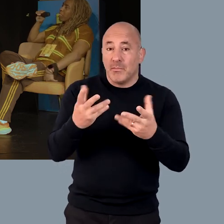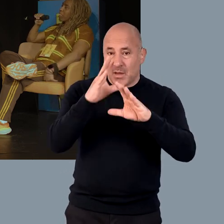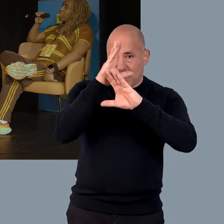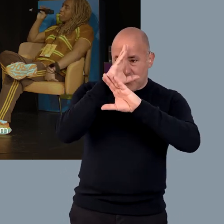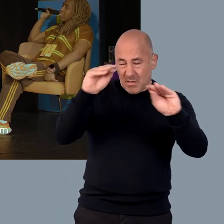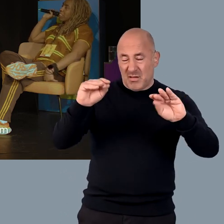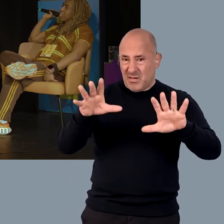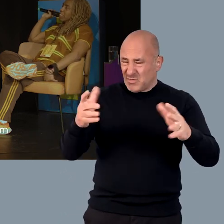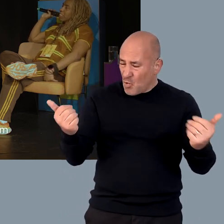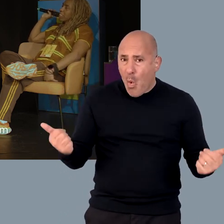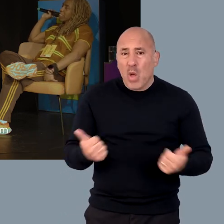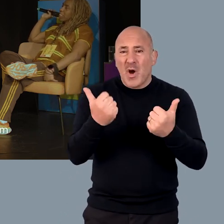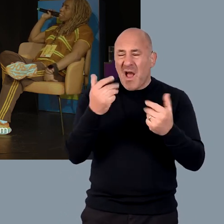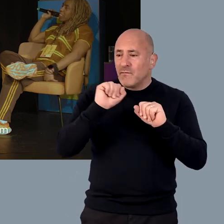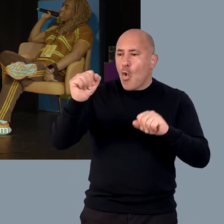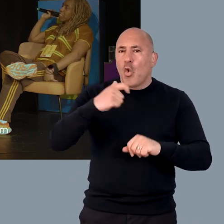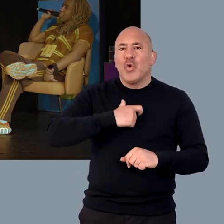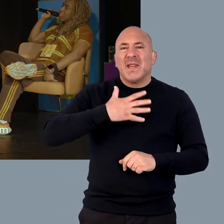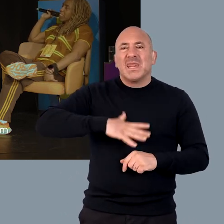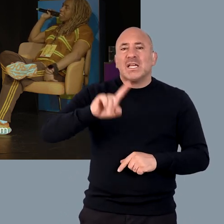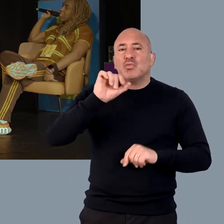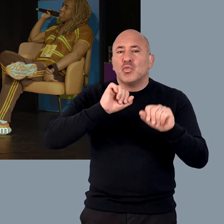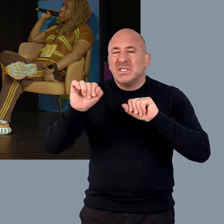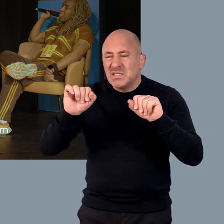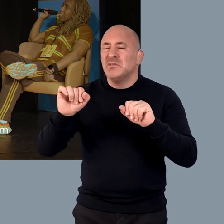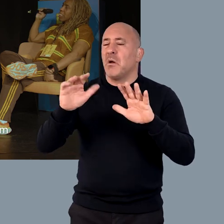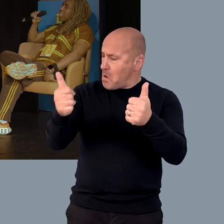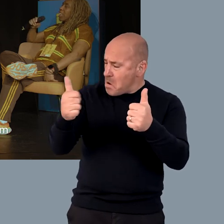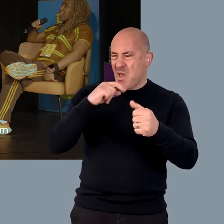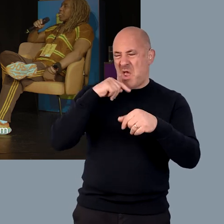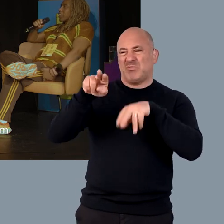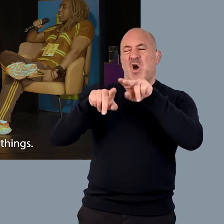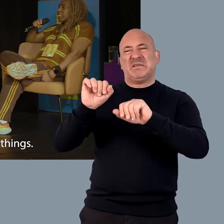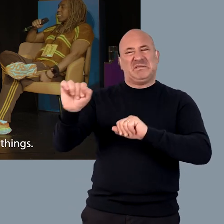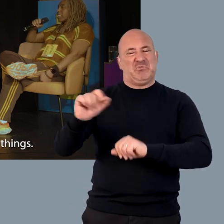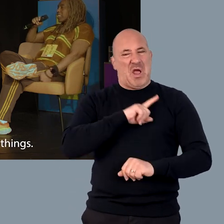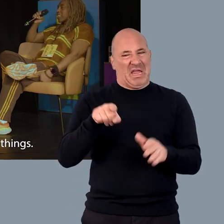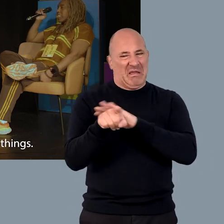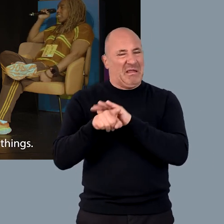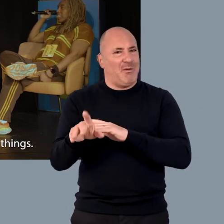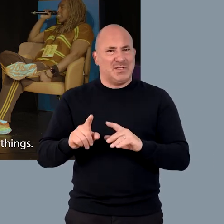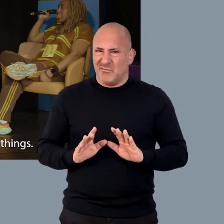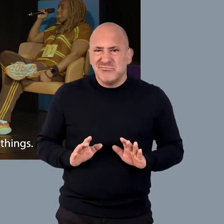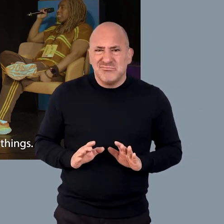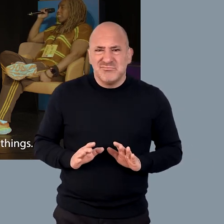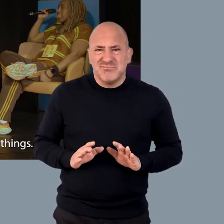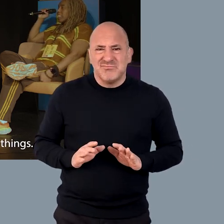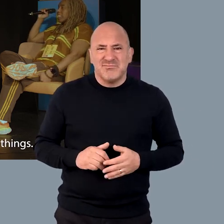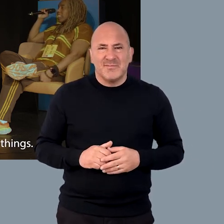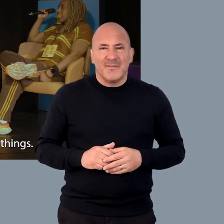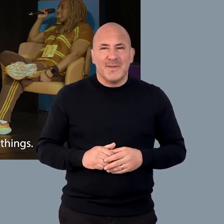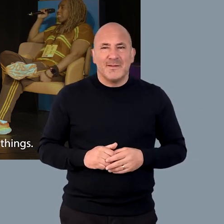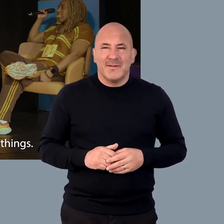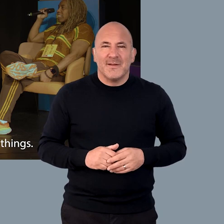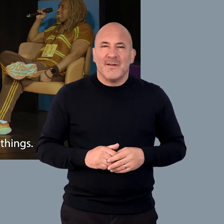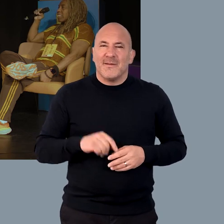space And these things to just to verbalize them and give people the opportunity to feel That it's okay, and they're not going to